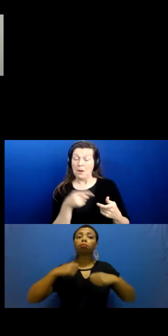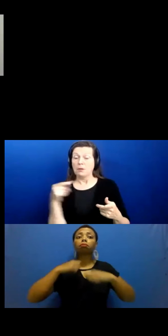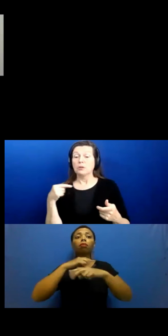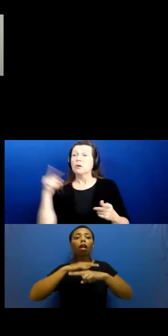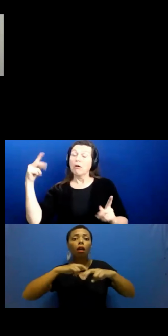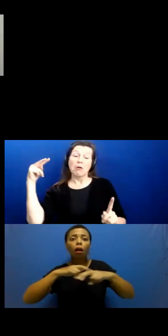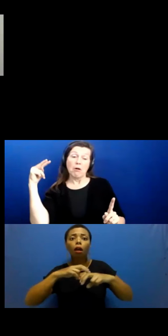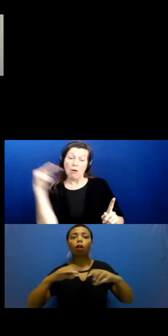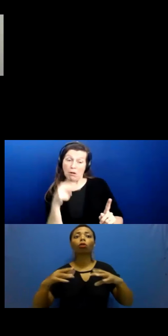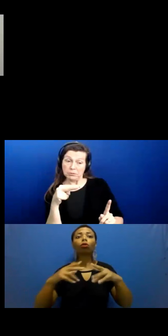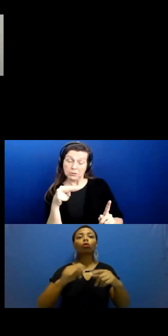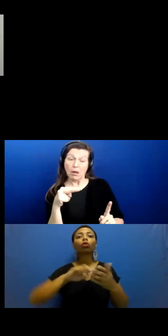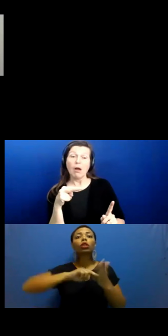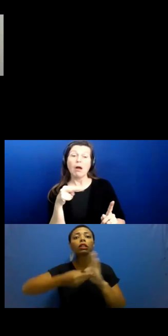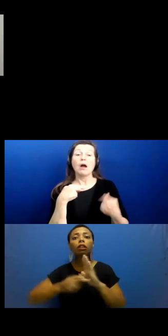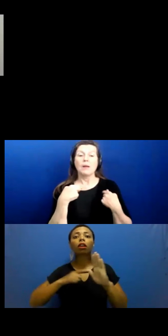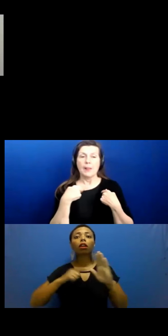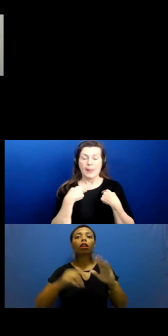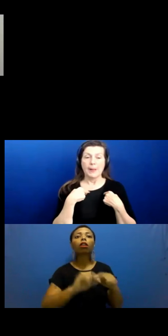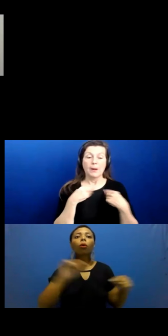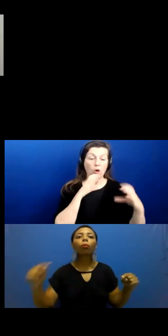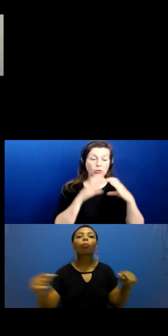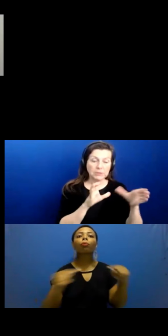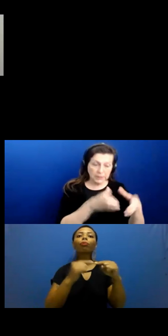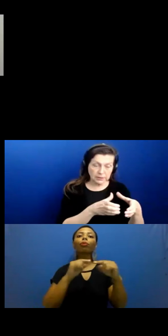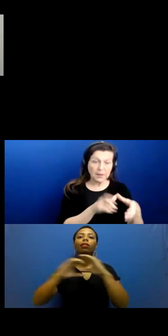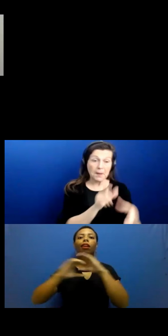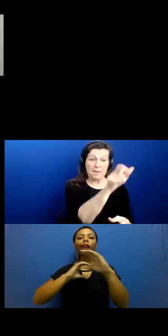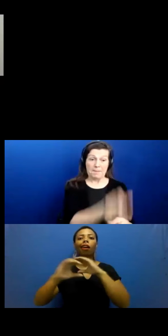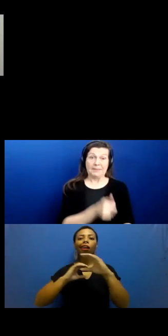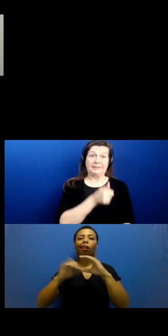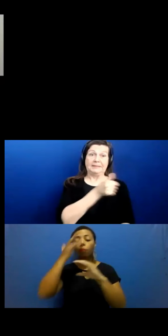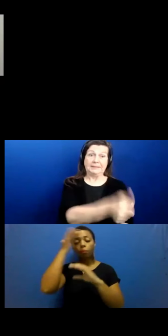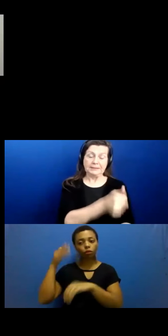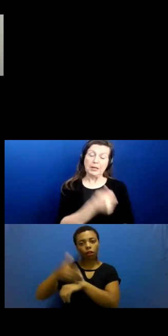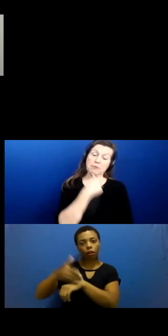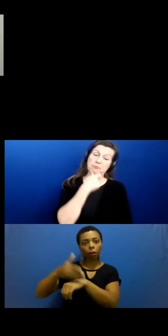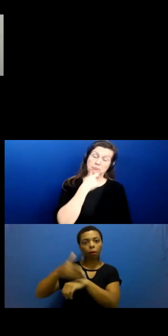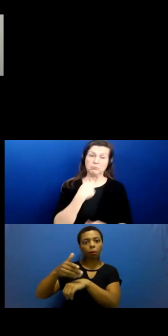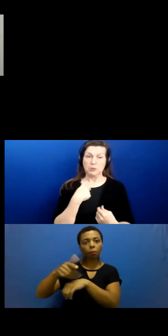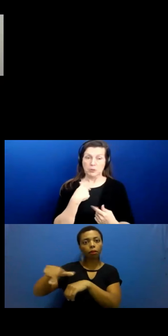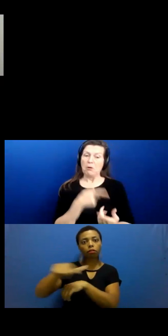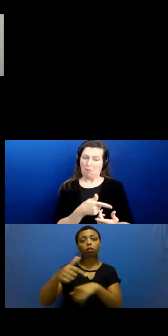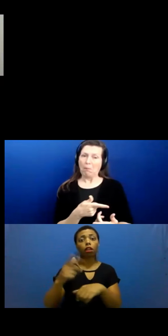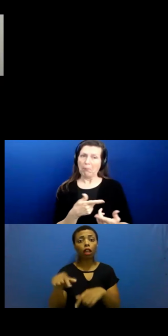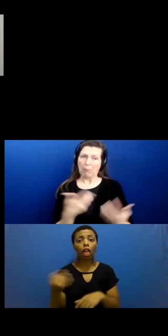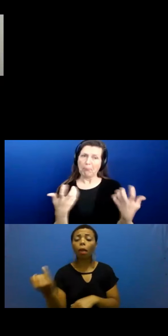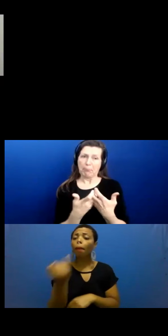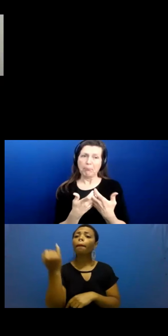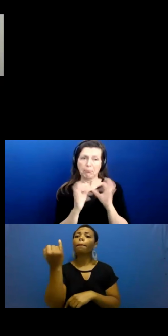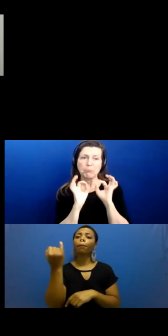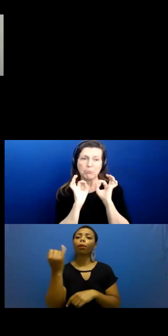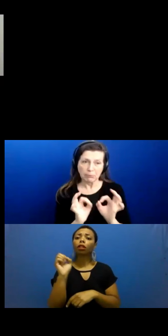effect size for a communication category for a participant with the rated relevance of the intervention according to his